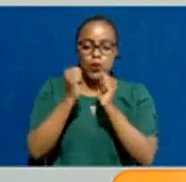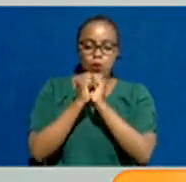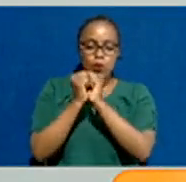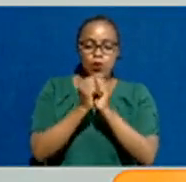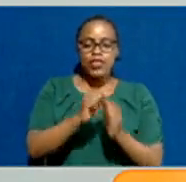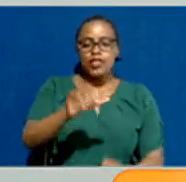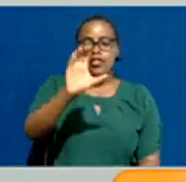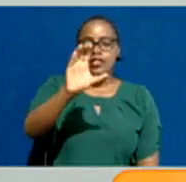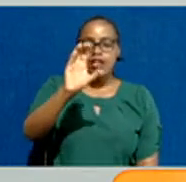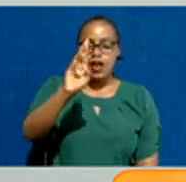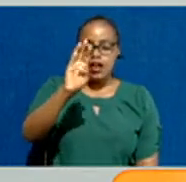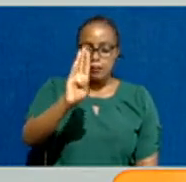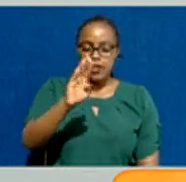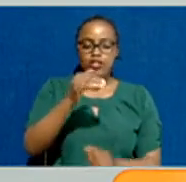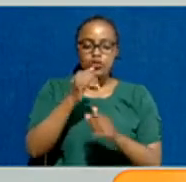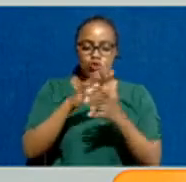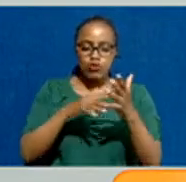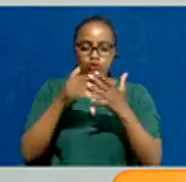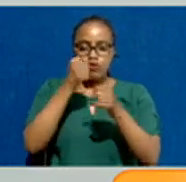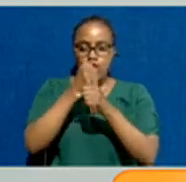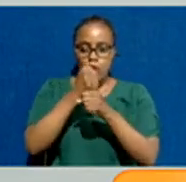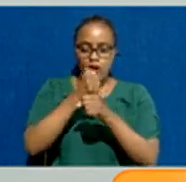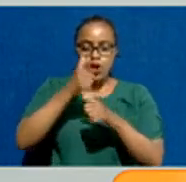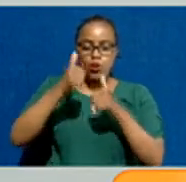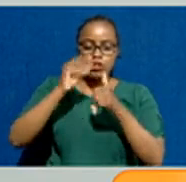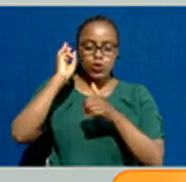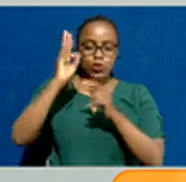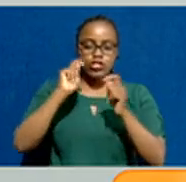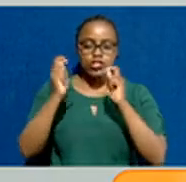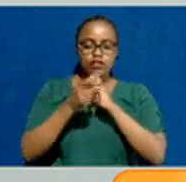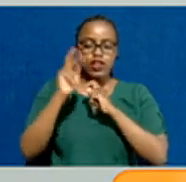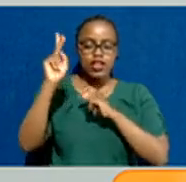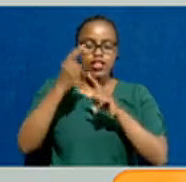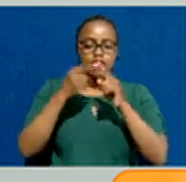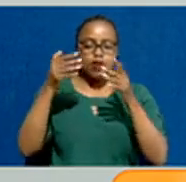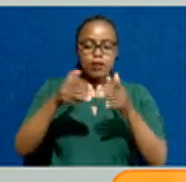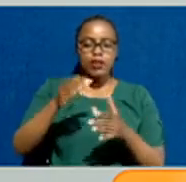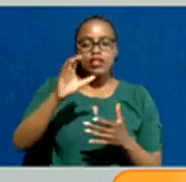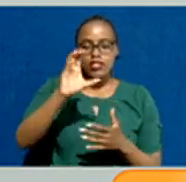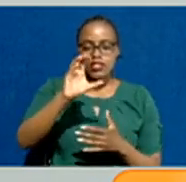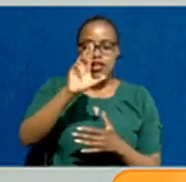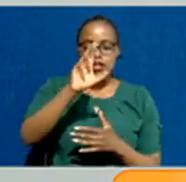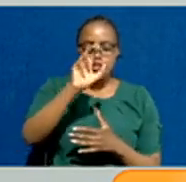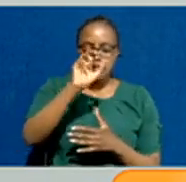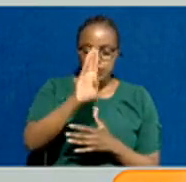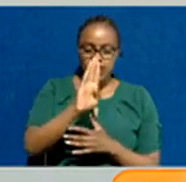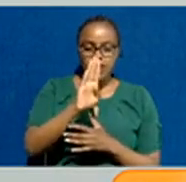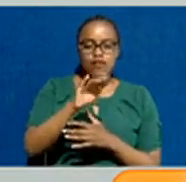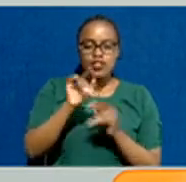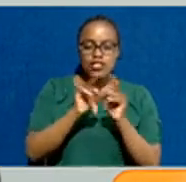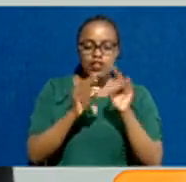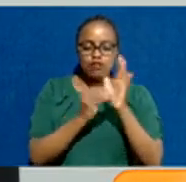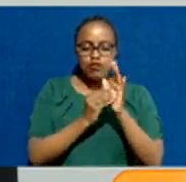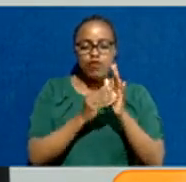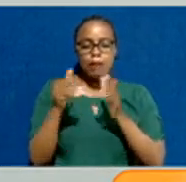Reference Bureau to formulate a framework that will transition Kenyans from the existing CRE listing method to the credit